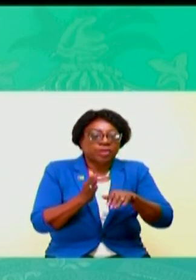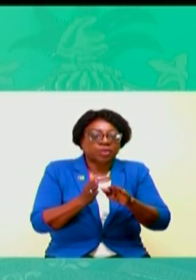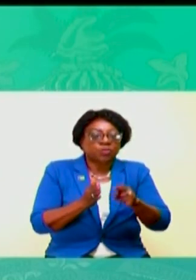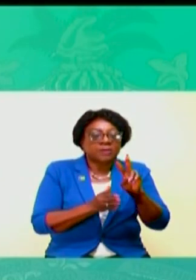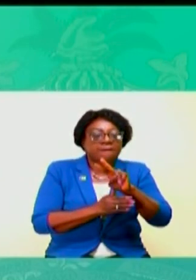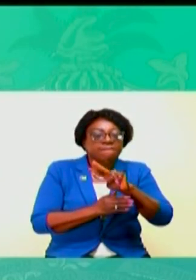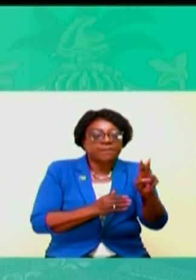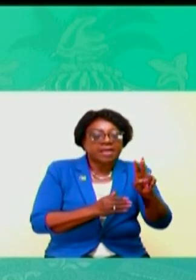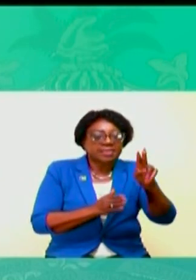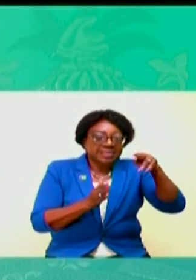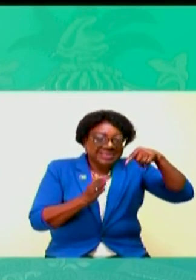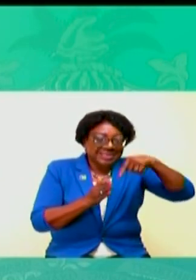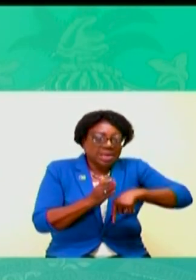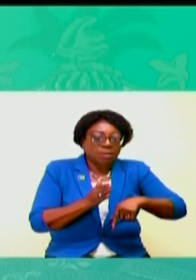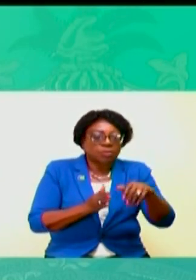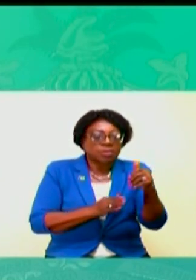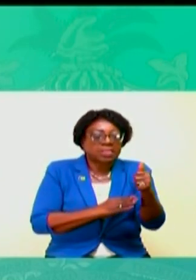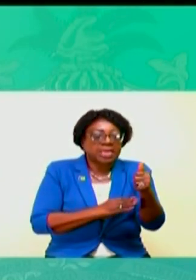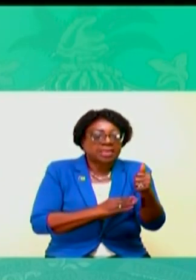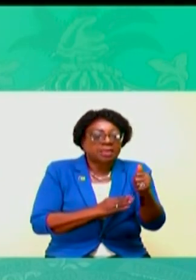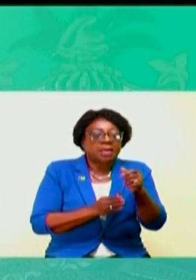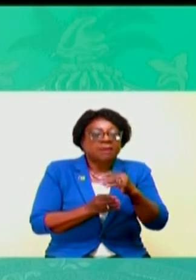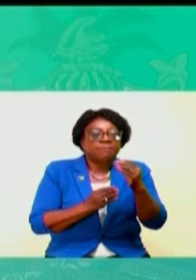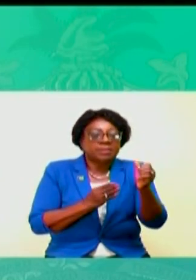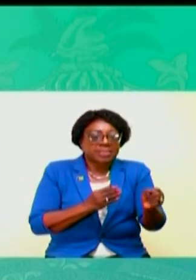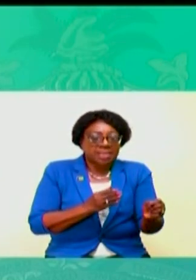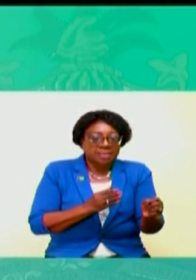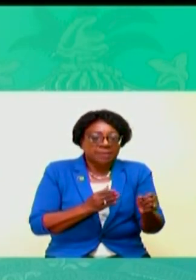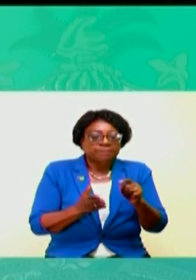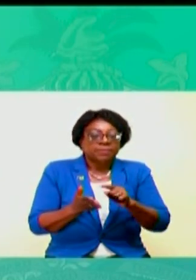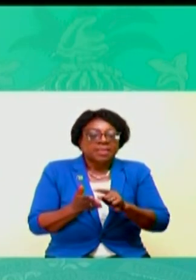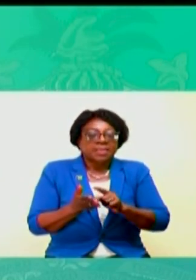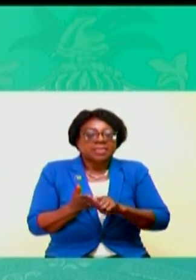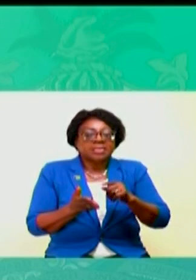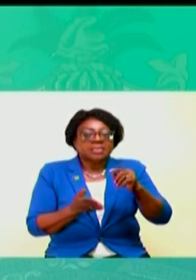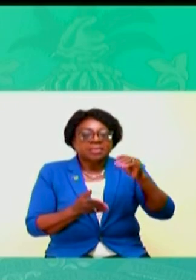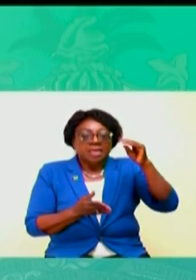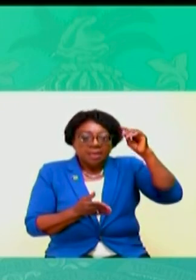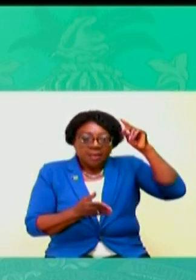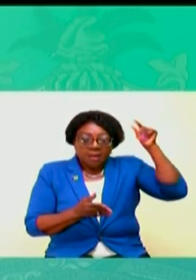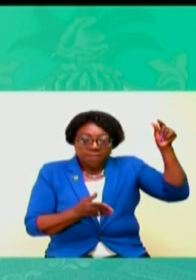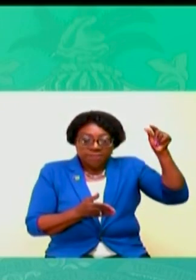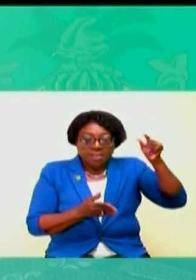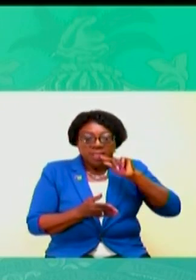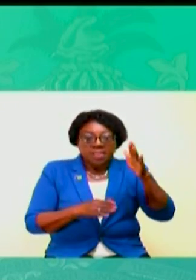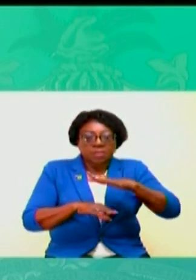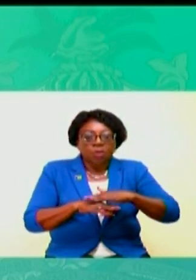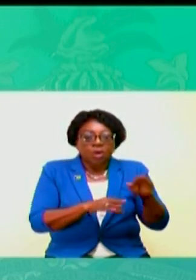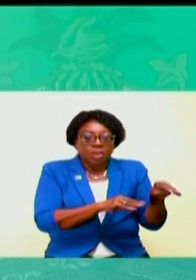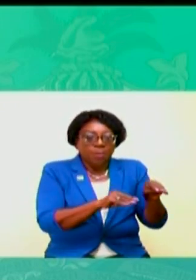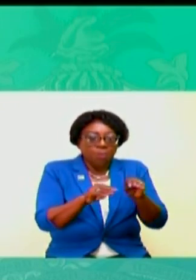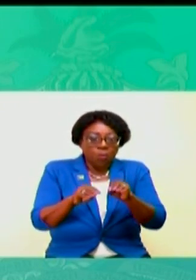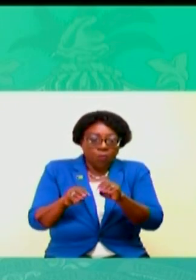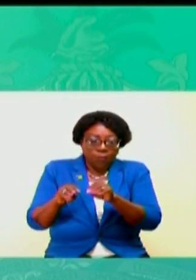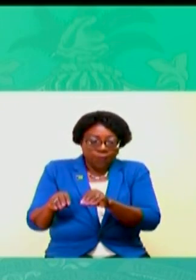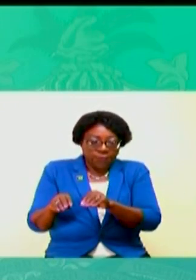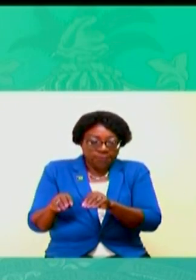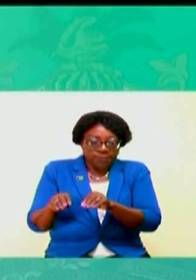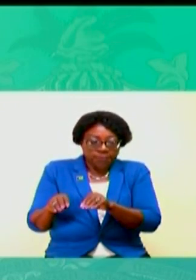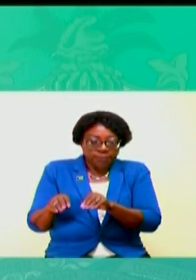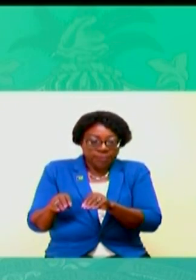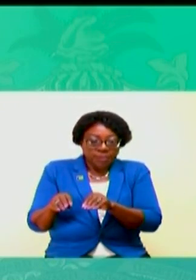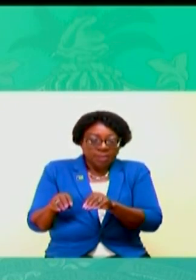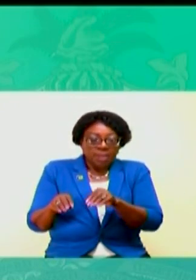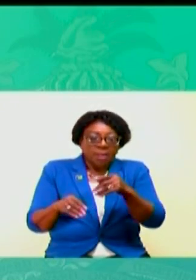and we have done it to 10%. This Davis administration, Mr. Deputy Speaker, is on the move. For a layperson,